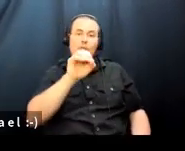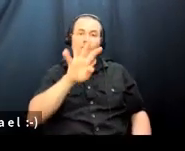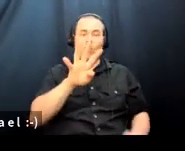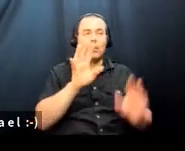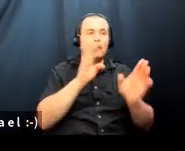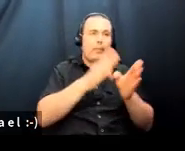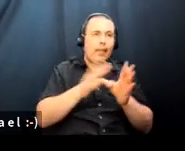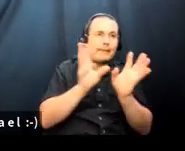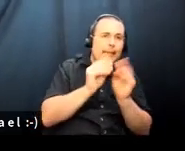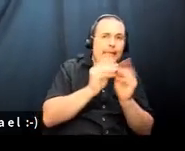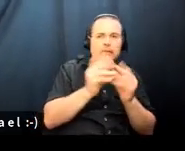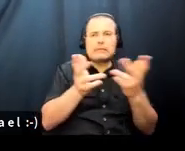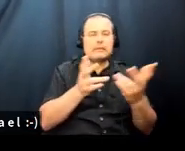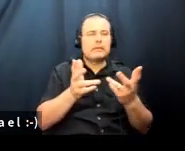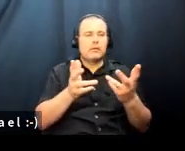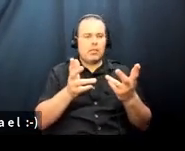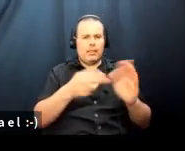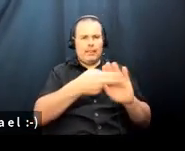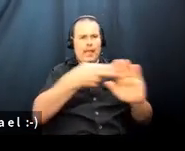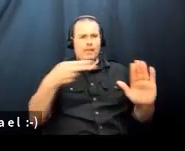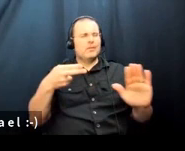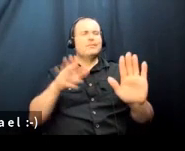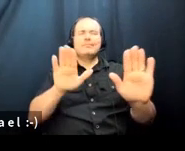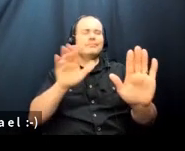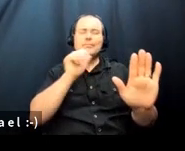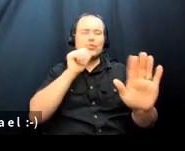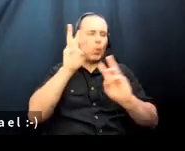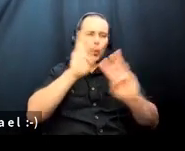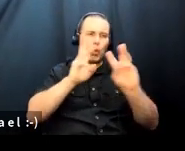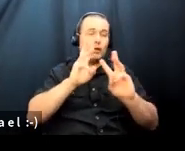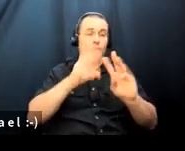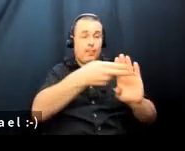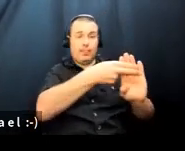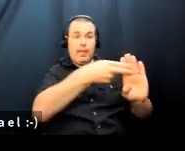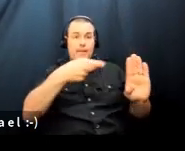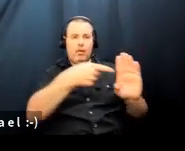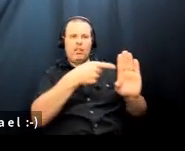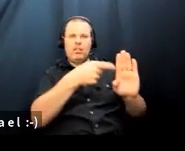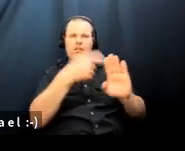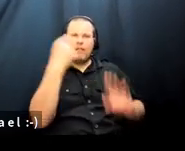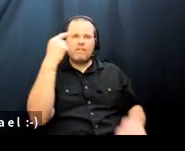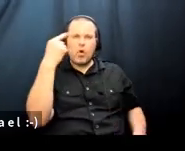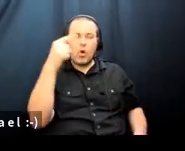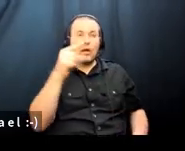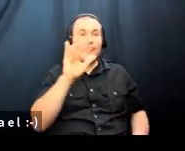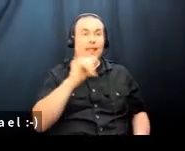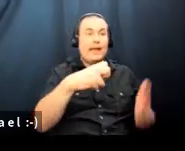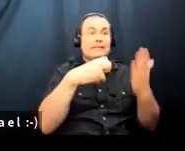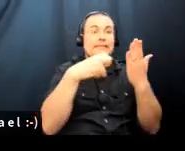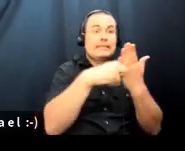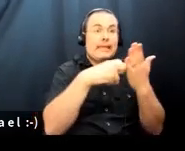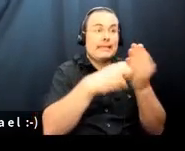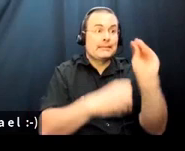your child enters school. Don't worry about those labels. Think of those labels as tickets to